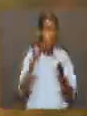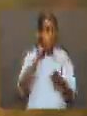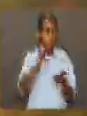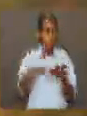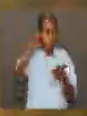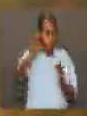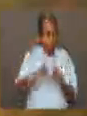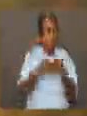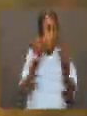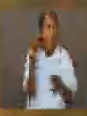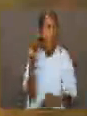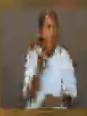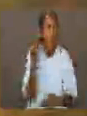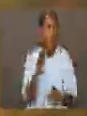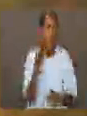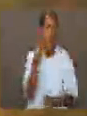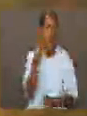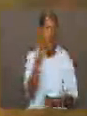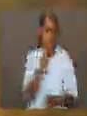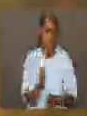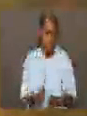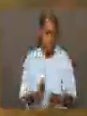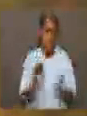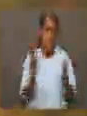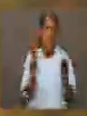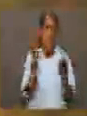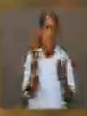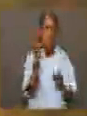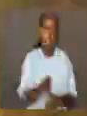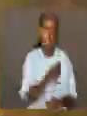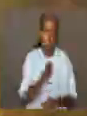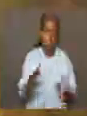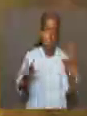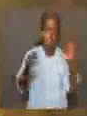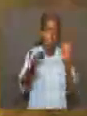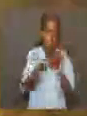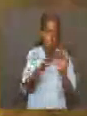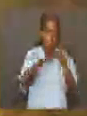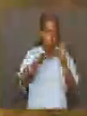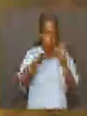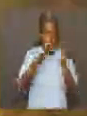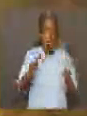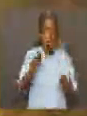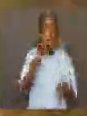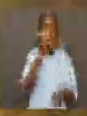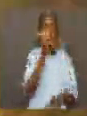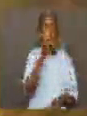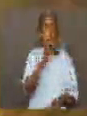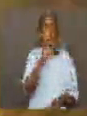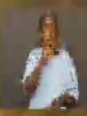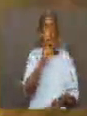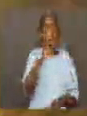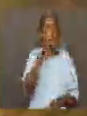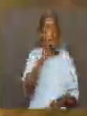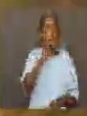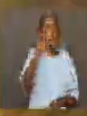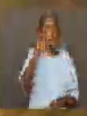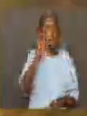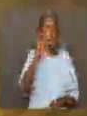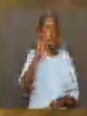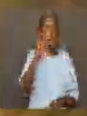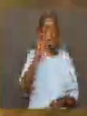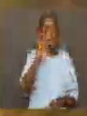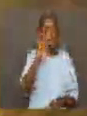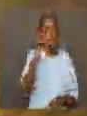use geometrical graphs to represent different algebraic ideas